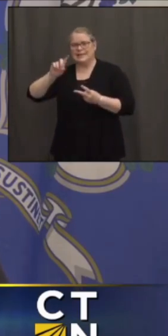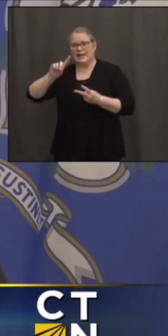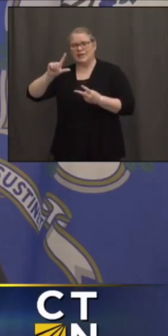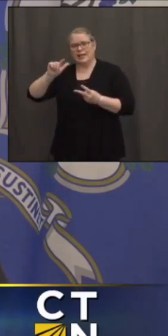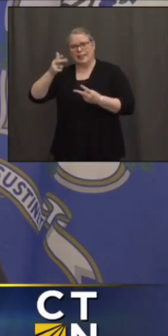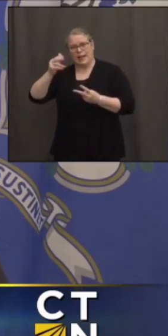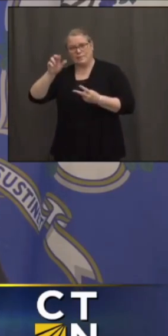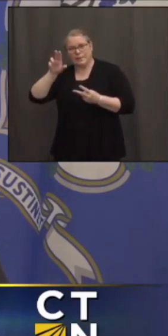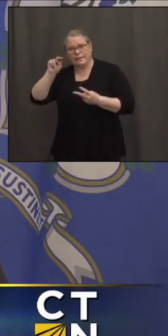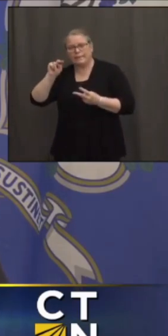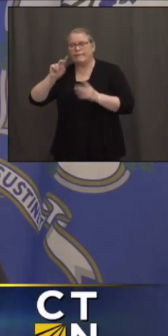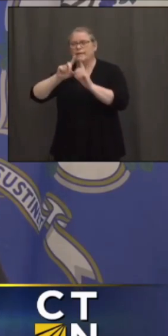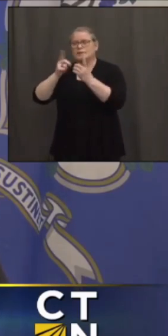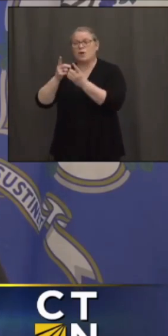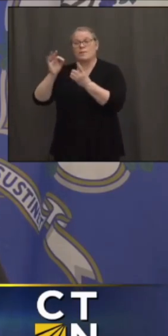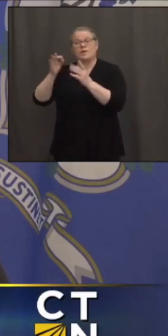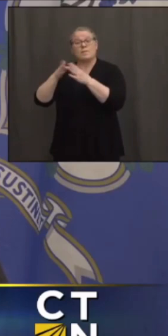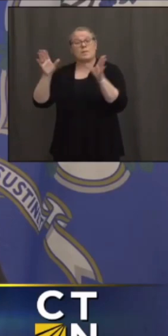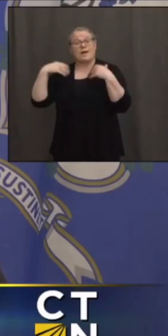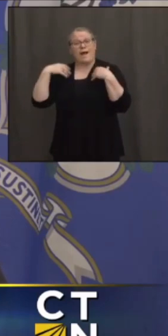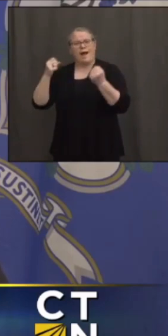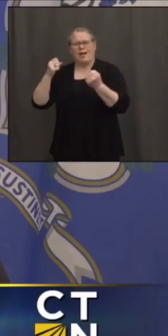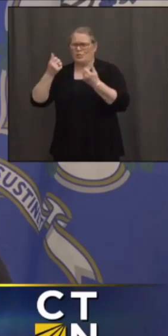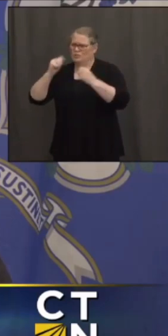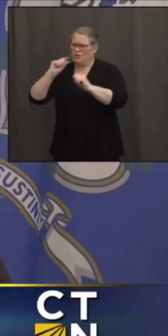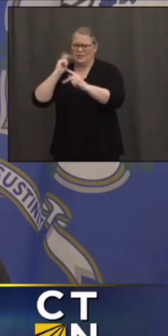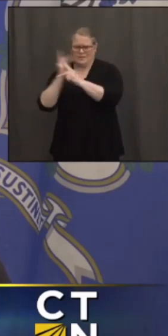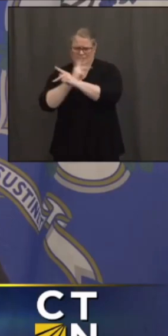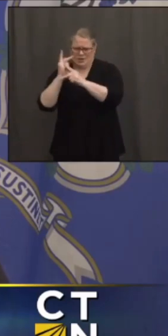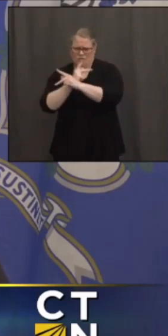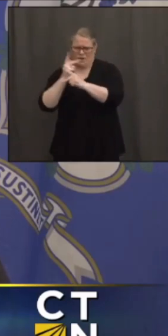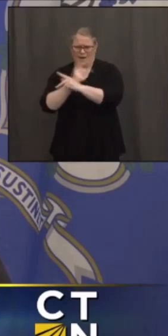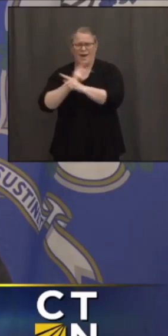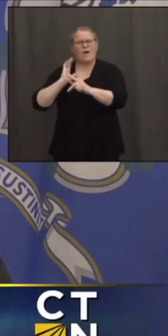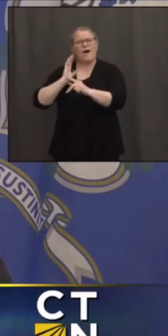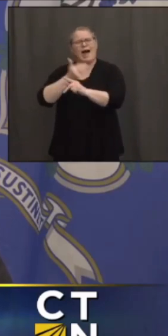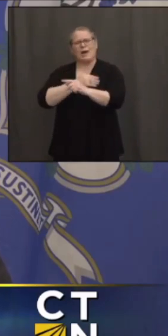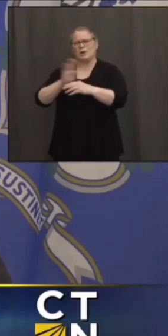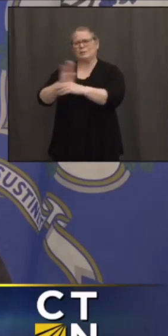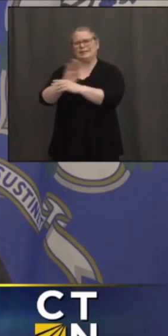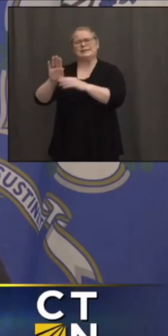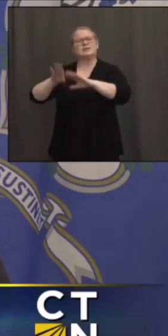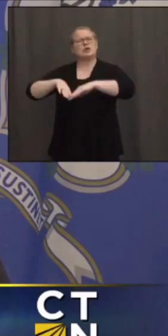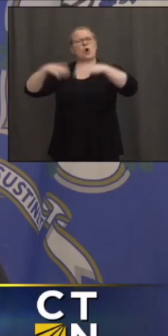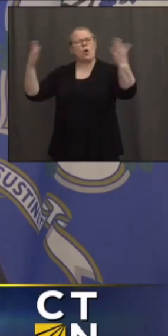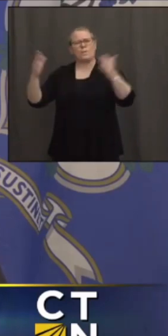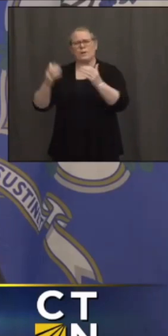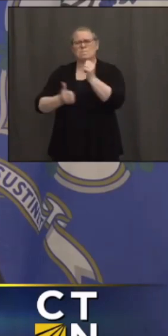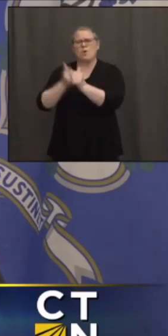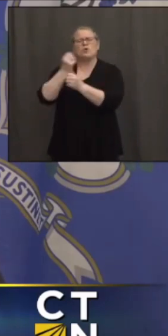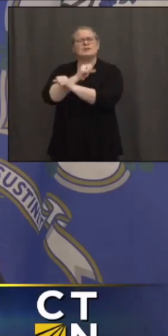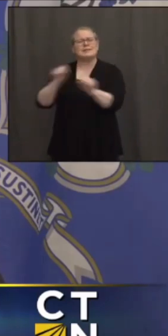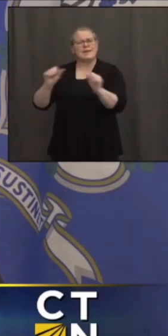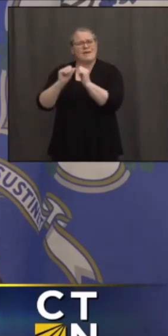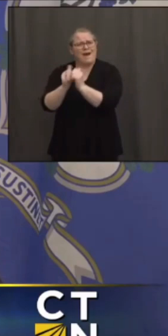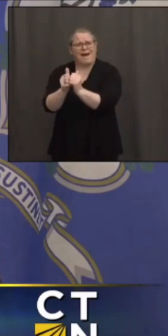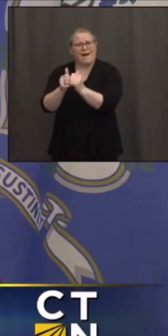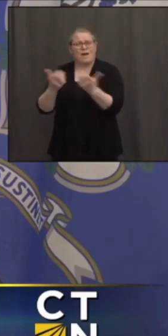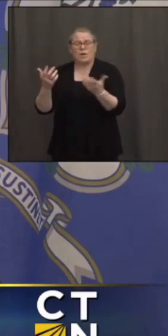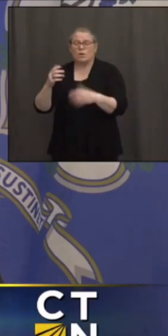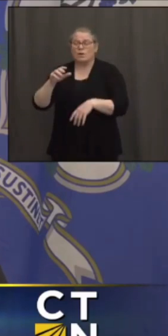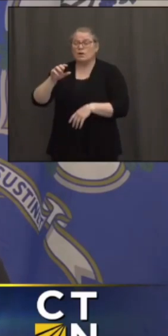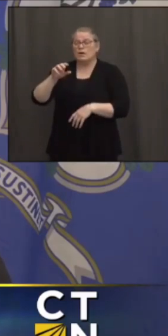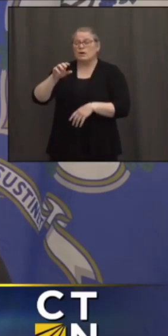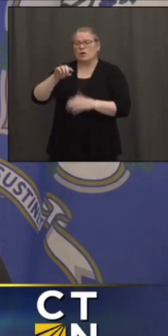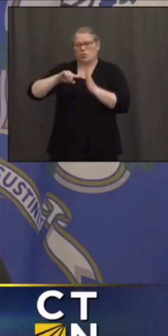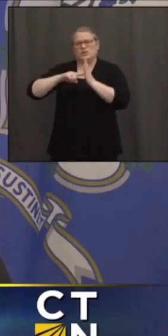the safest way we can continue to reopen our economy. Something we started May 20th, and with a couple of blips, we've